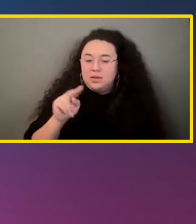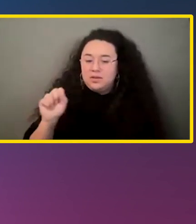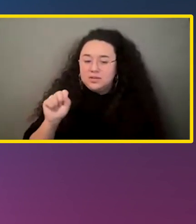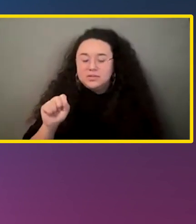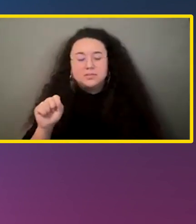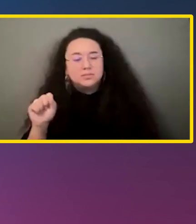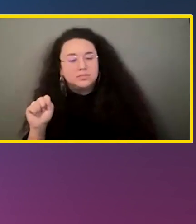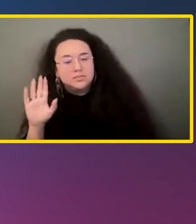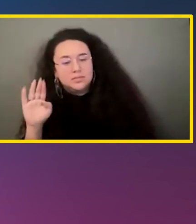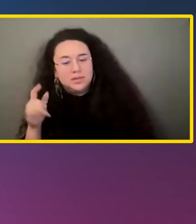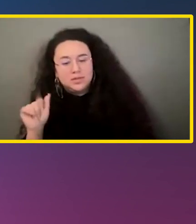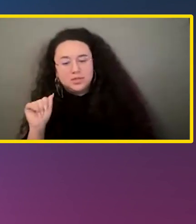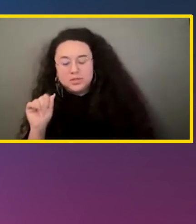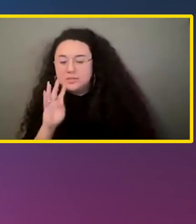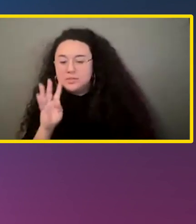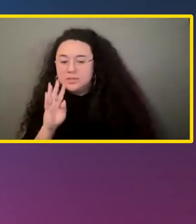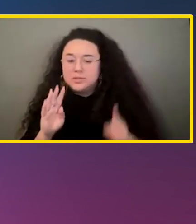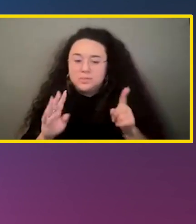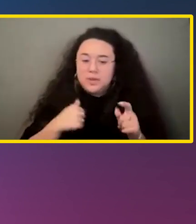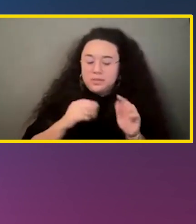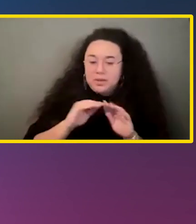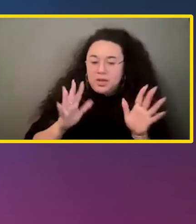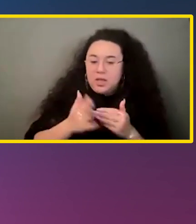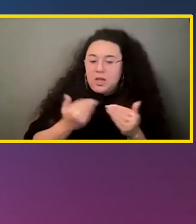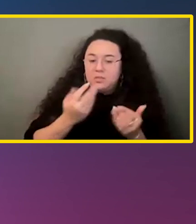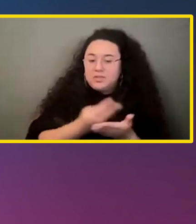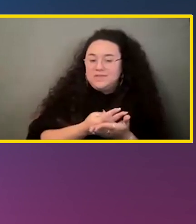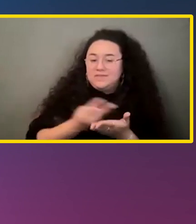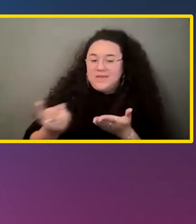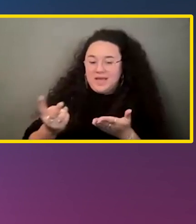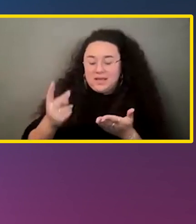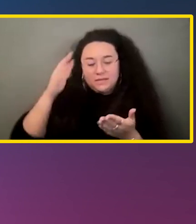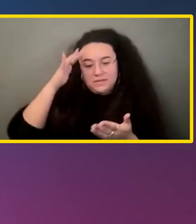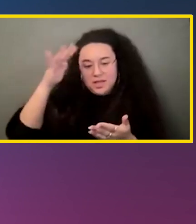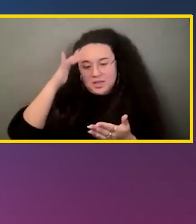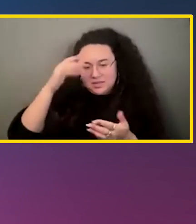I'll be clear, like I almost failed philosophy because it was hard.